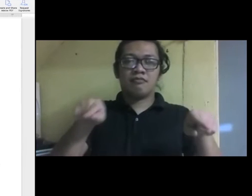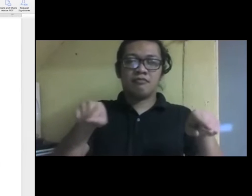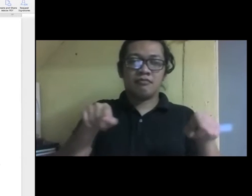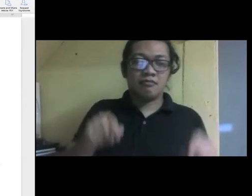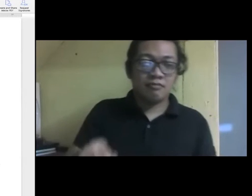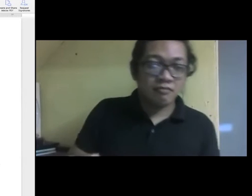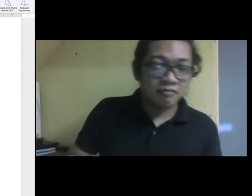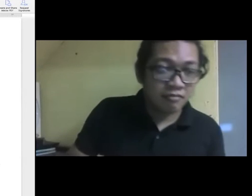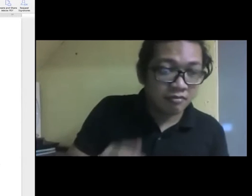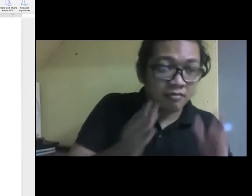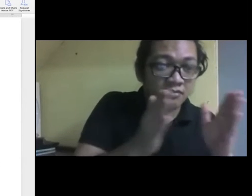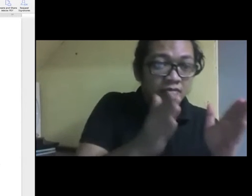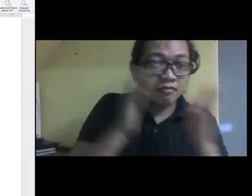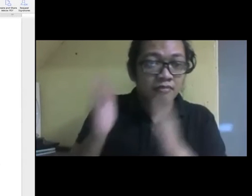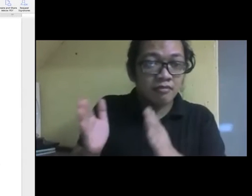Okay.